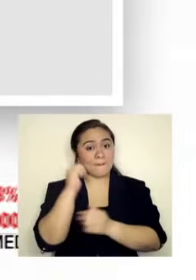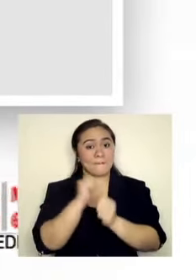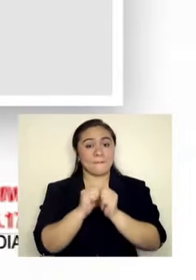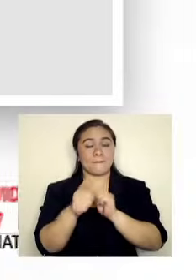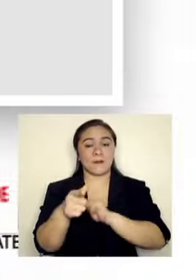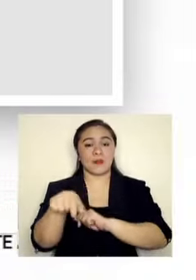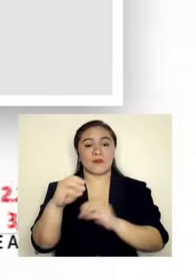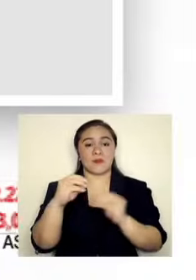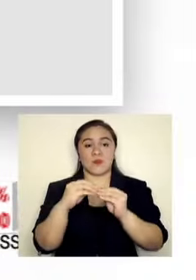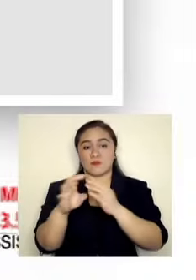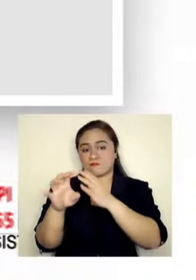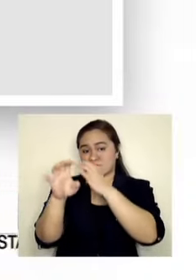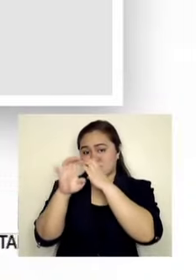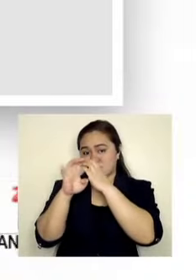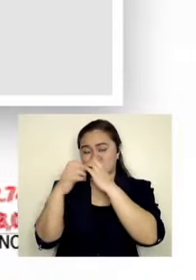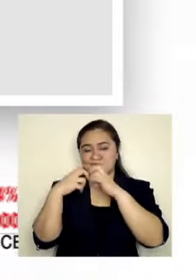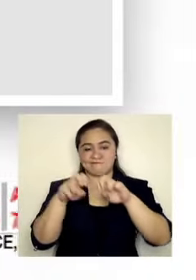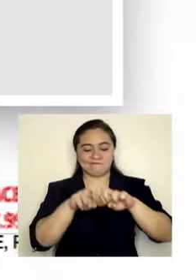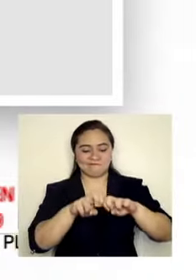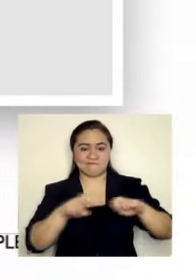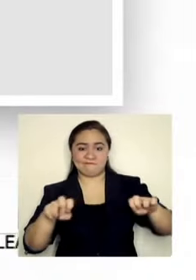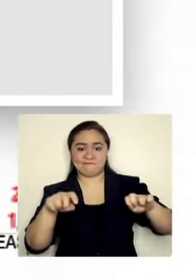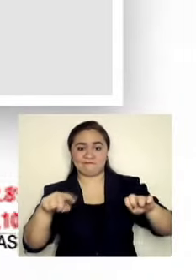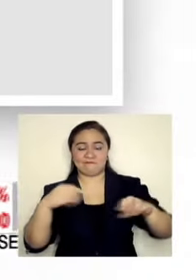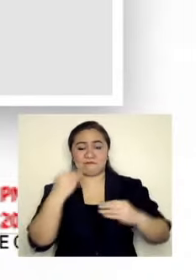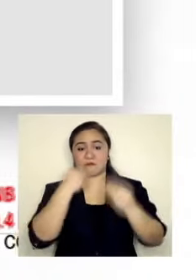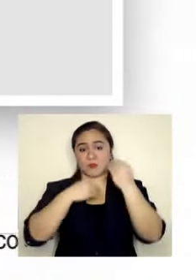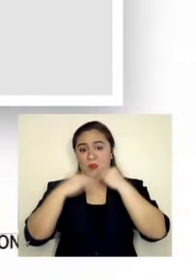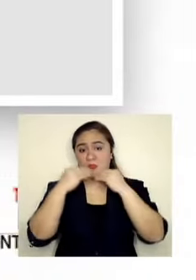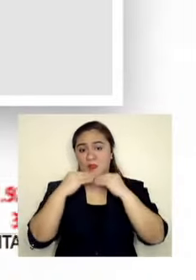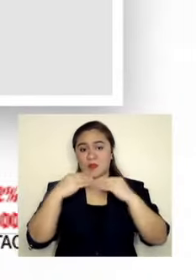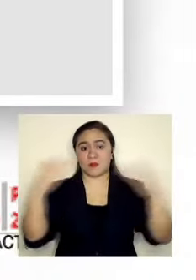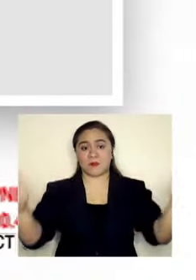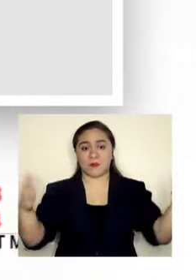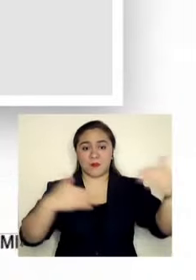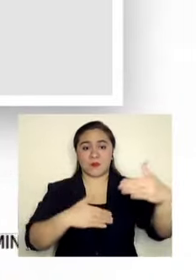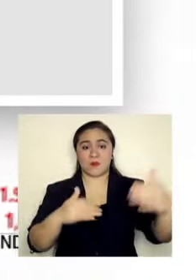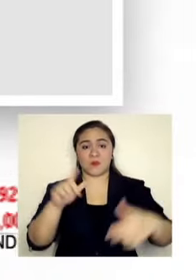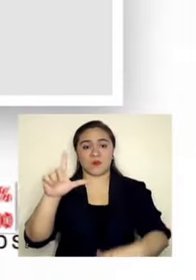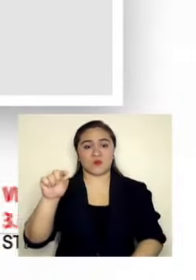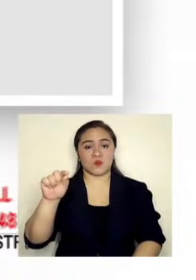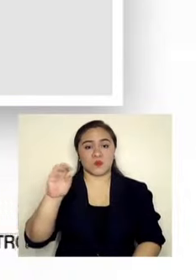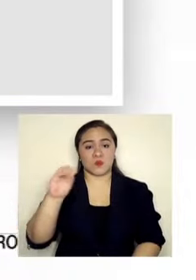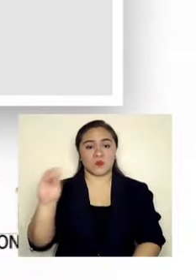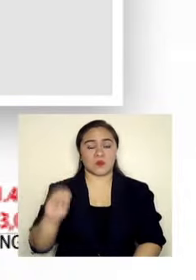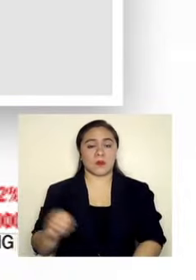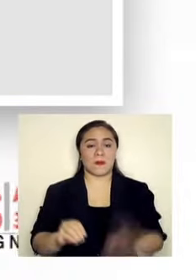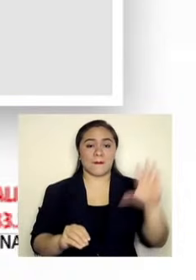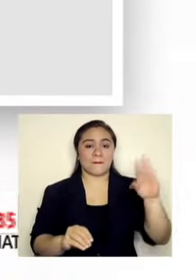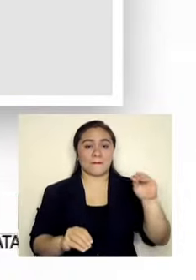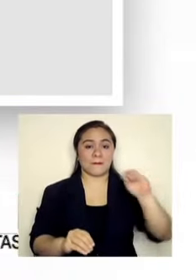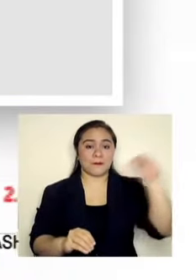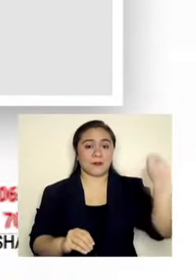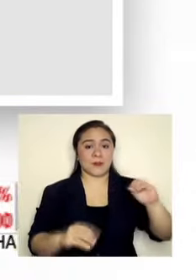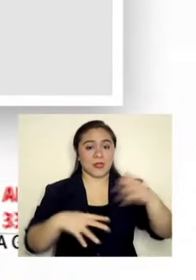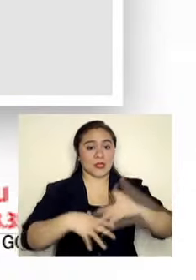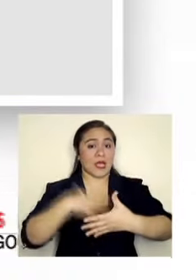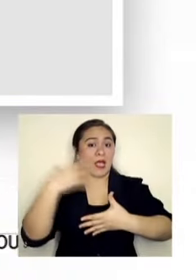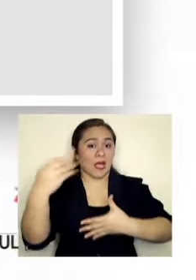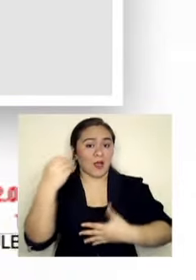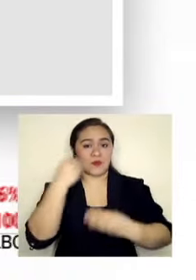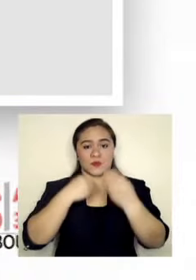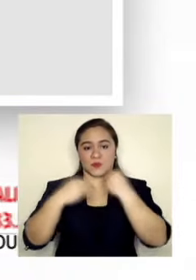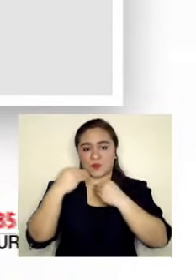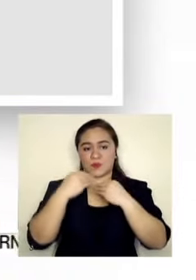restrictions, seating capacity for indoor dining will be at 20% and 50% for outdoor dining. Personal